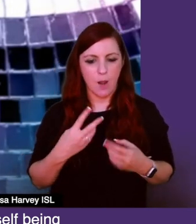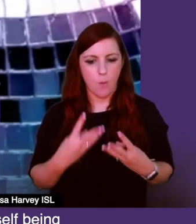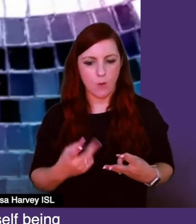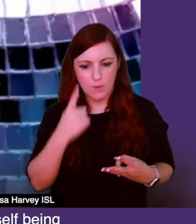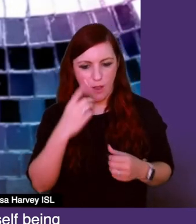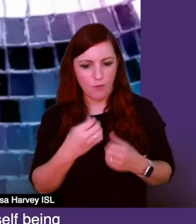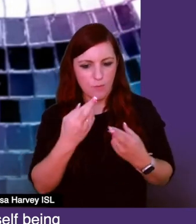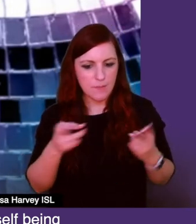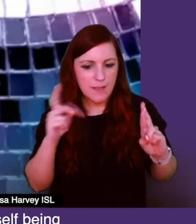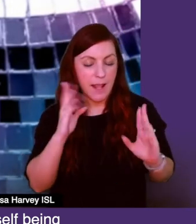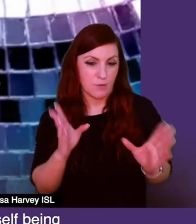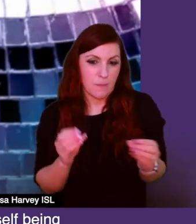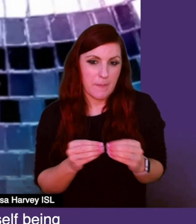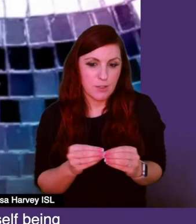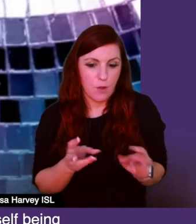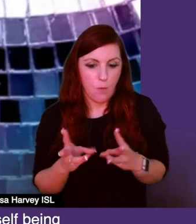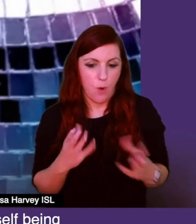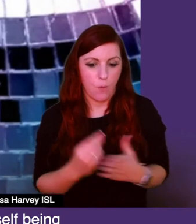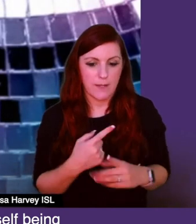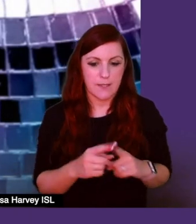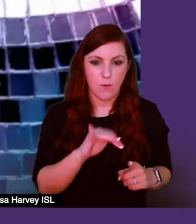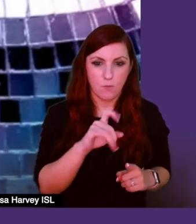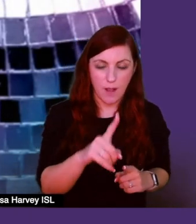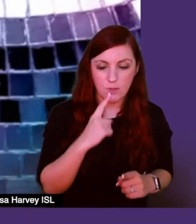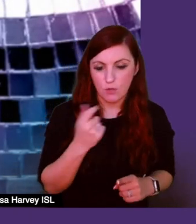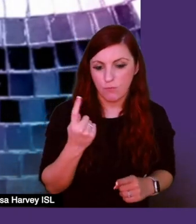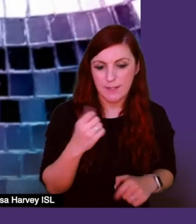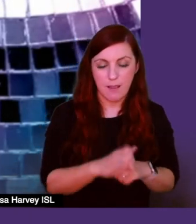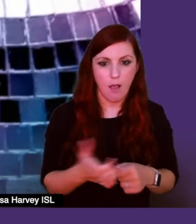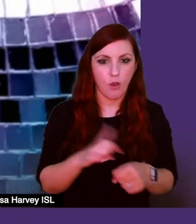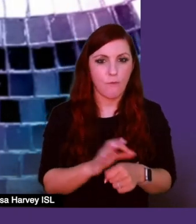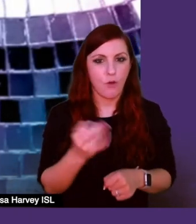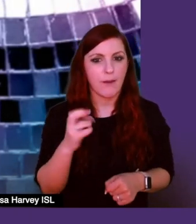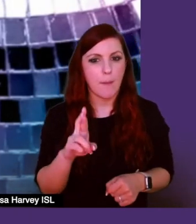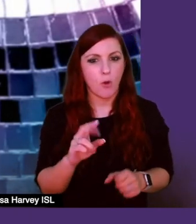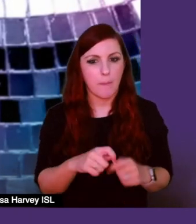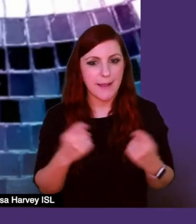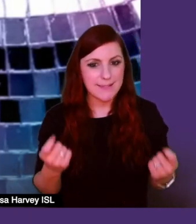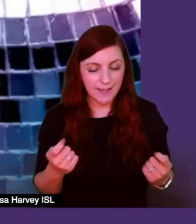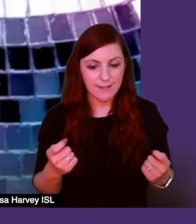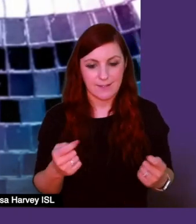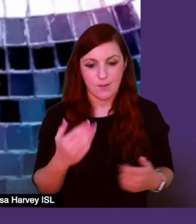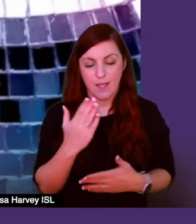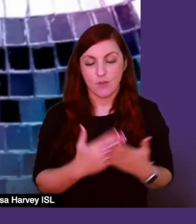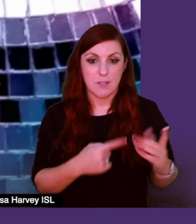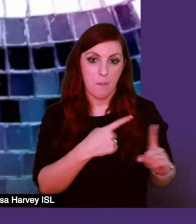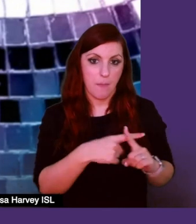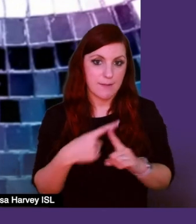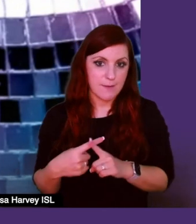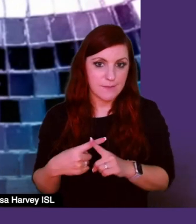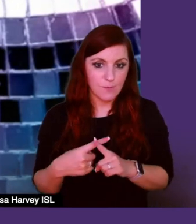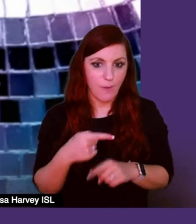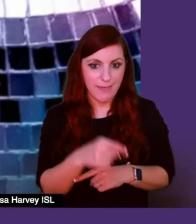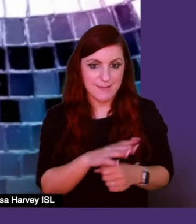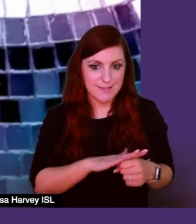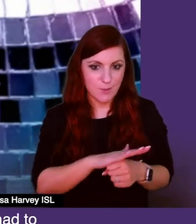just mentioned, I've gone on to work with some brands. I was just recently on the cover of Glamour. So that's just some positives